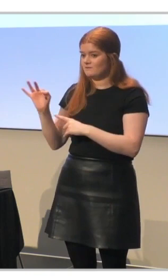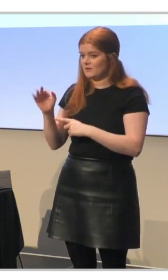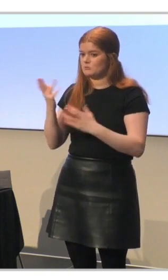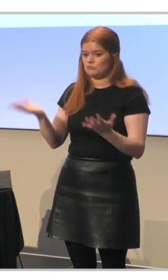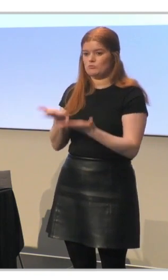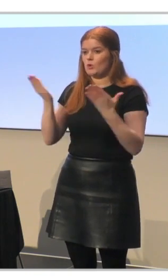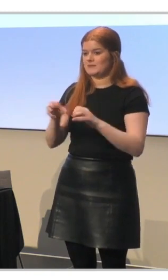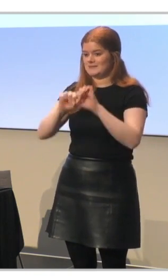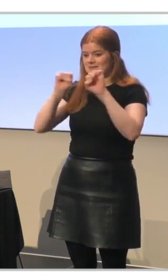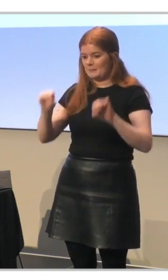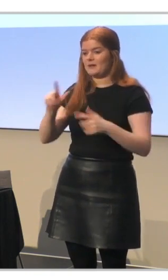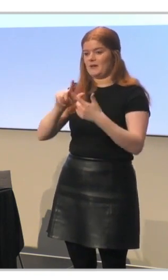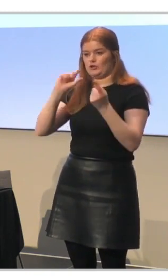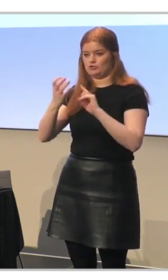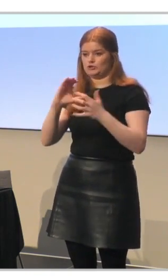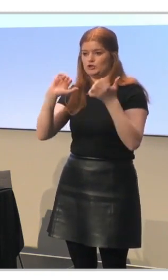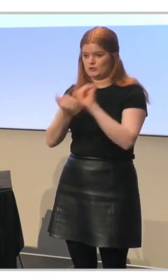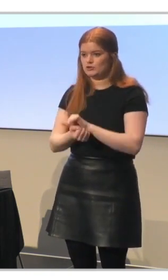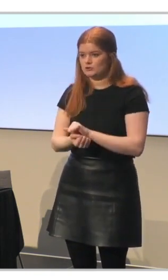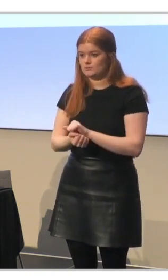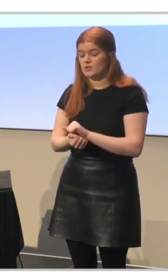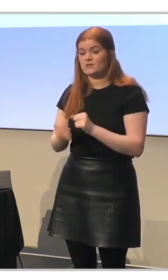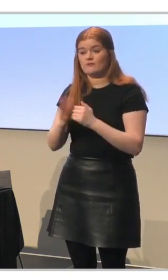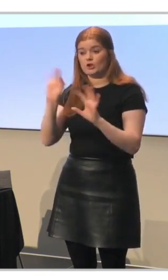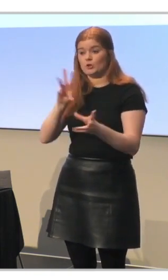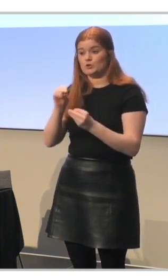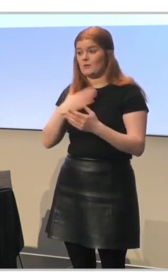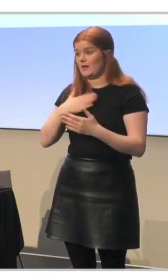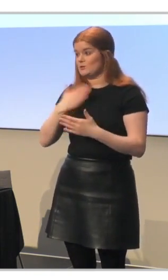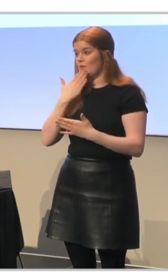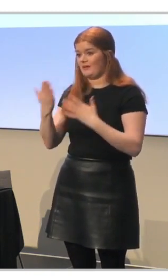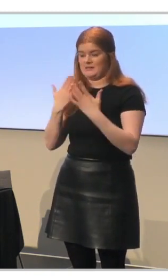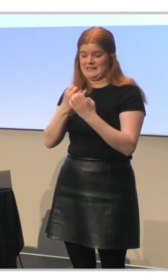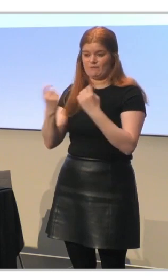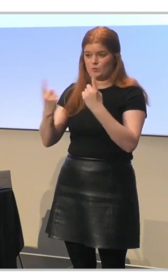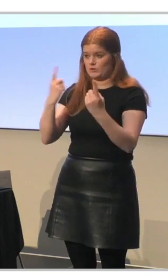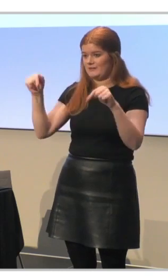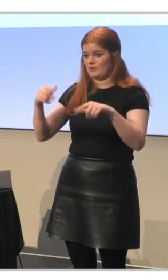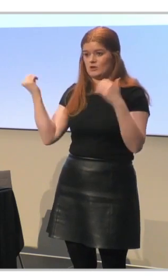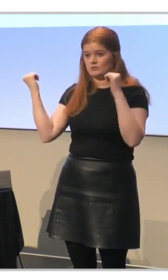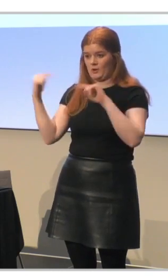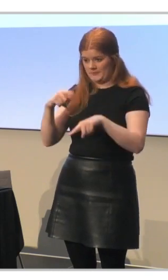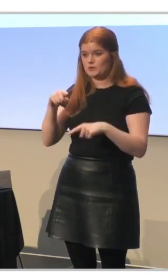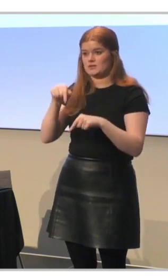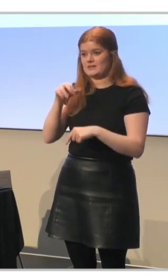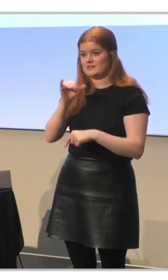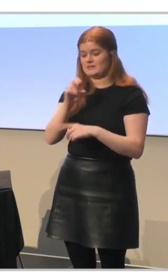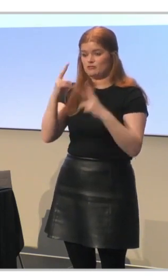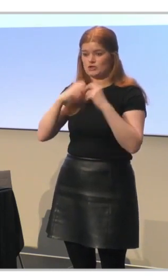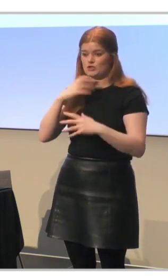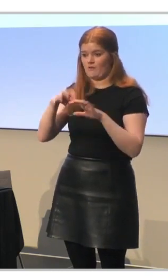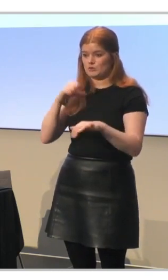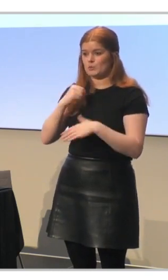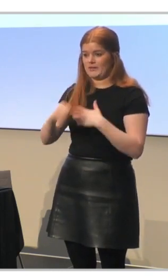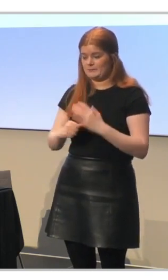promoting systemic cultural change. In concluding, I thank each and every one of you for attending the NCSE Research Conference